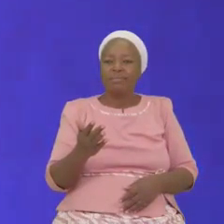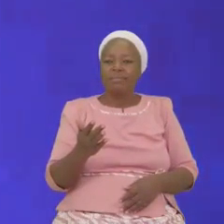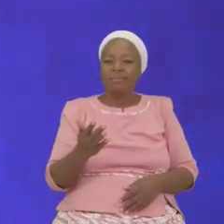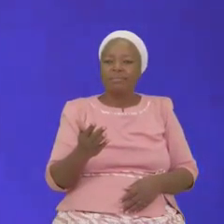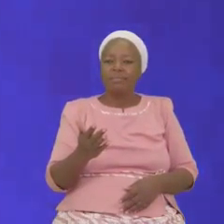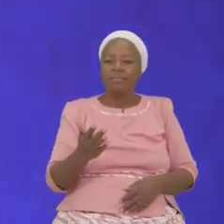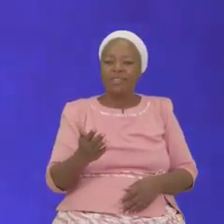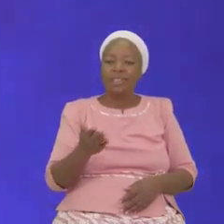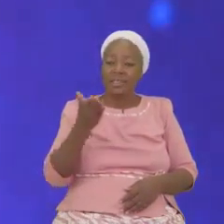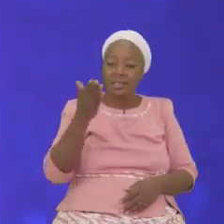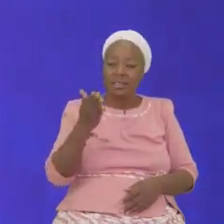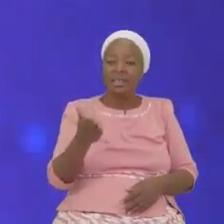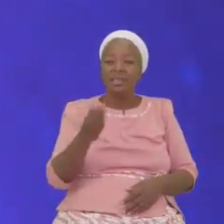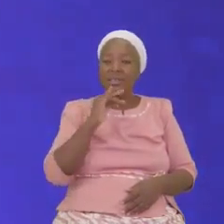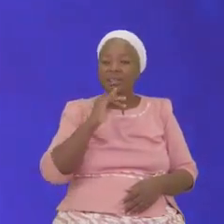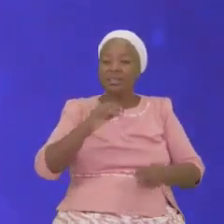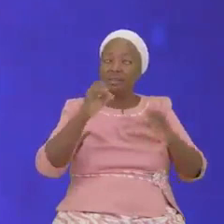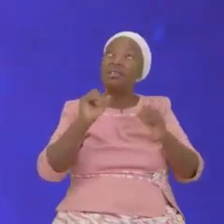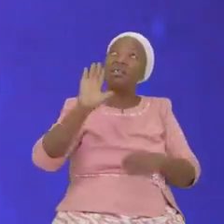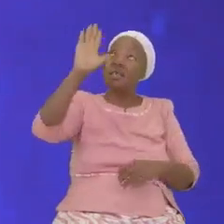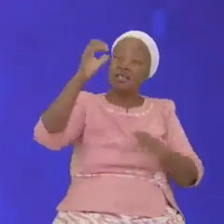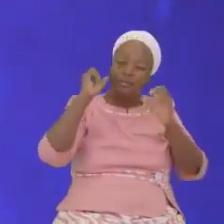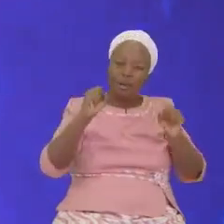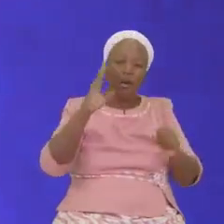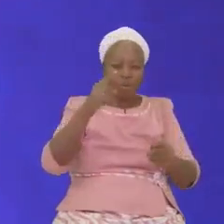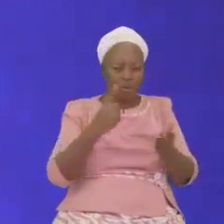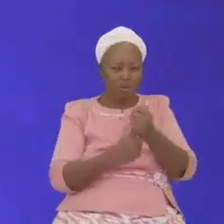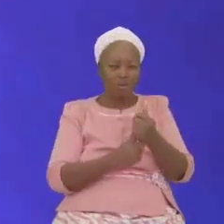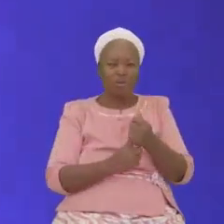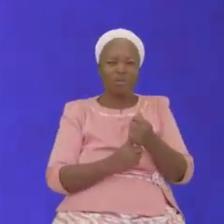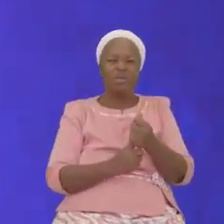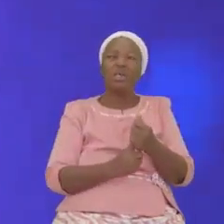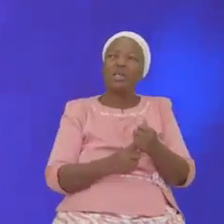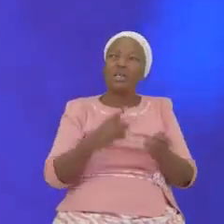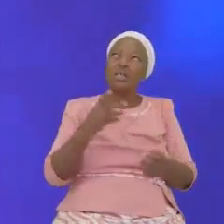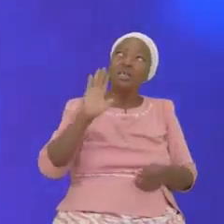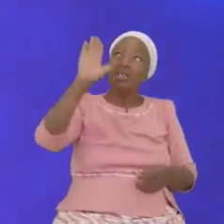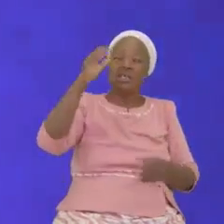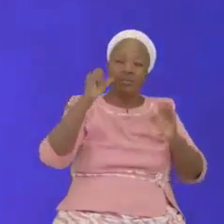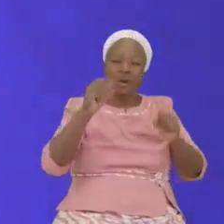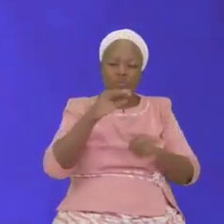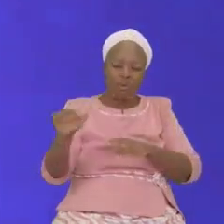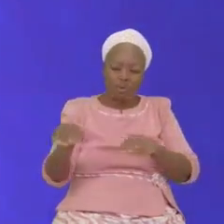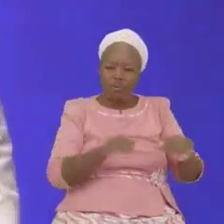His power will hold you up. His power will move you on.